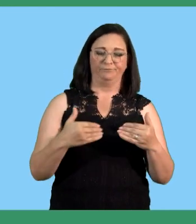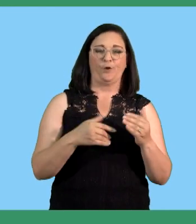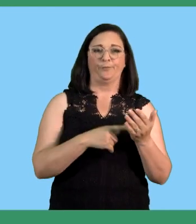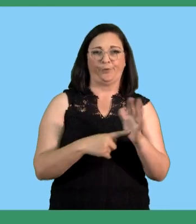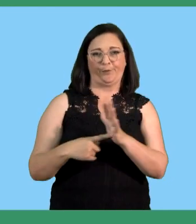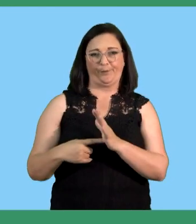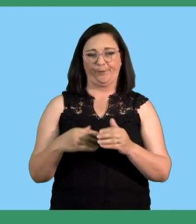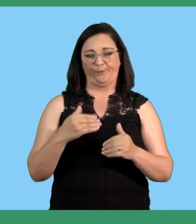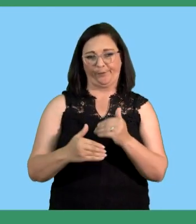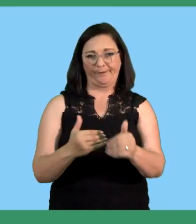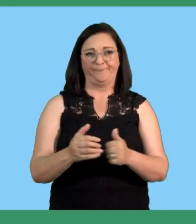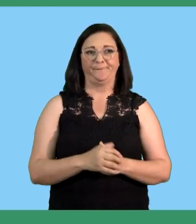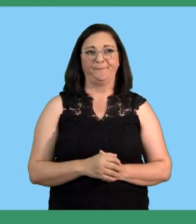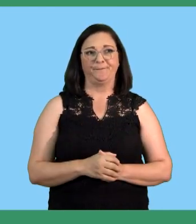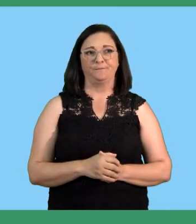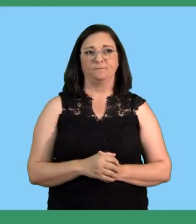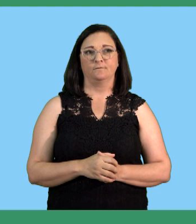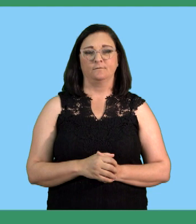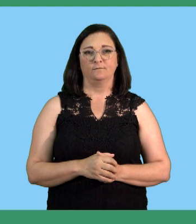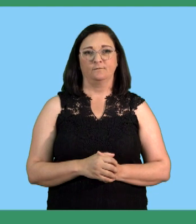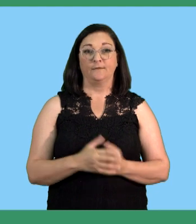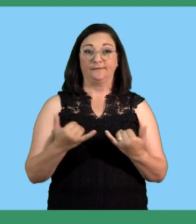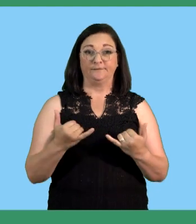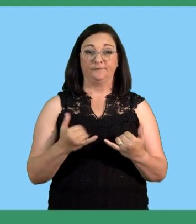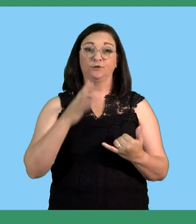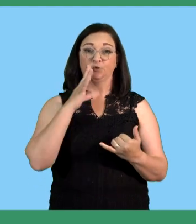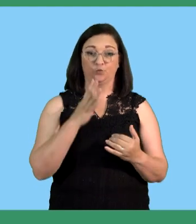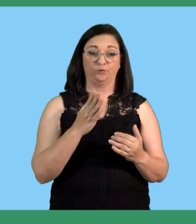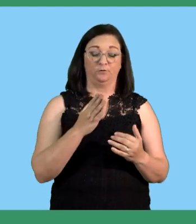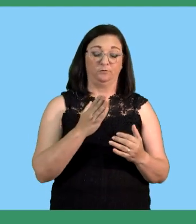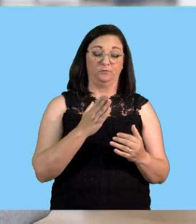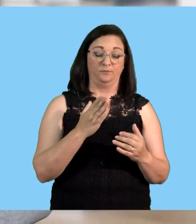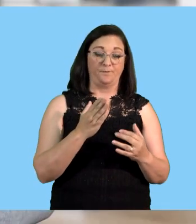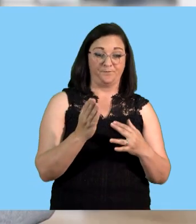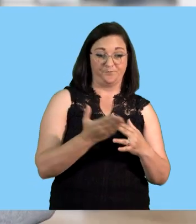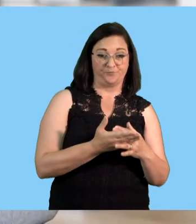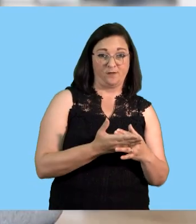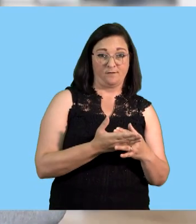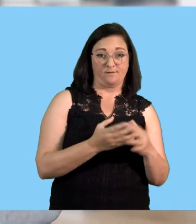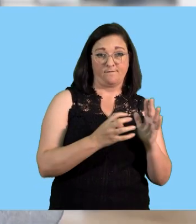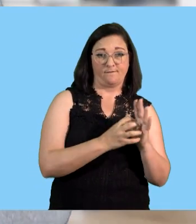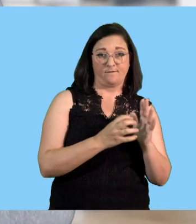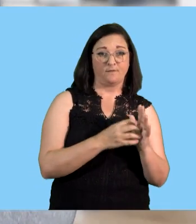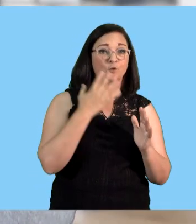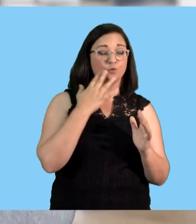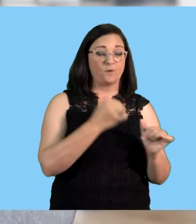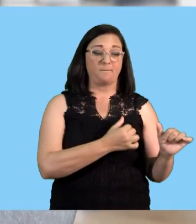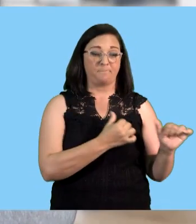induction program. All right, we're going to pause there for now and take a quick